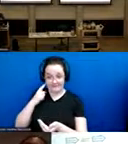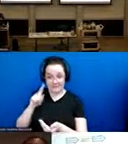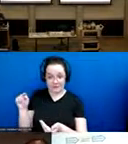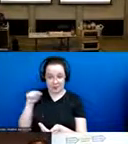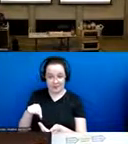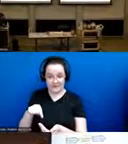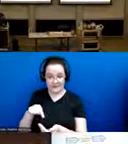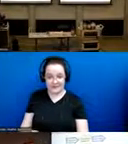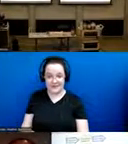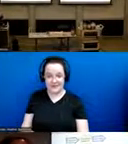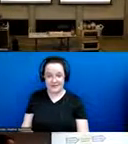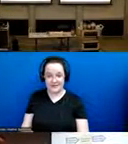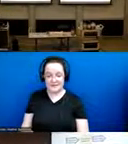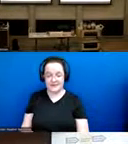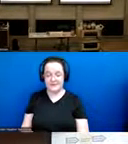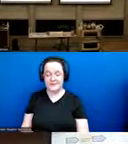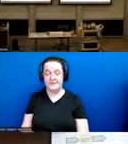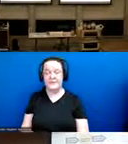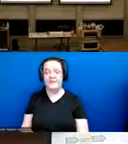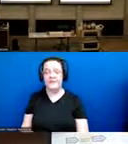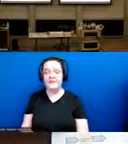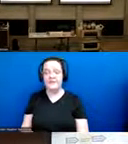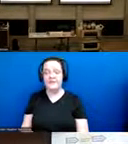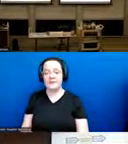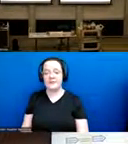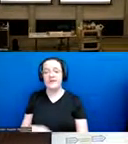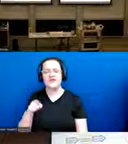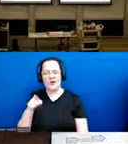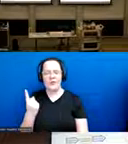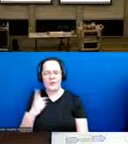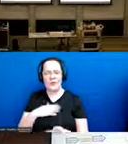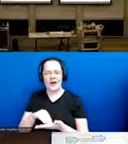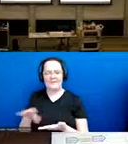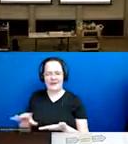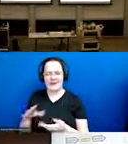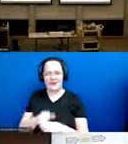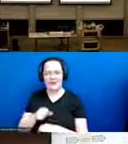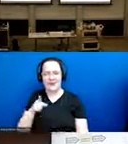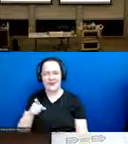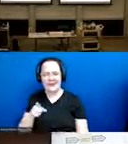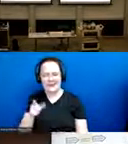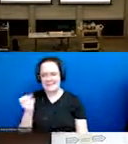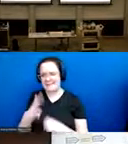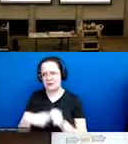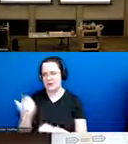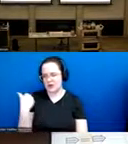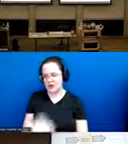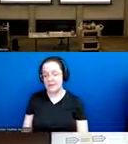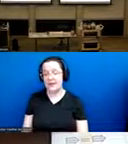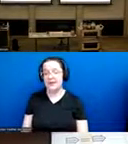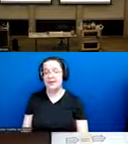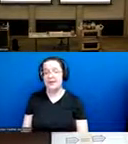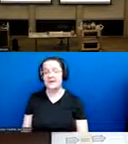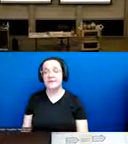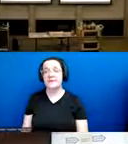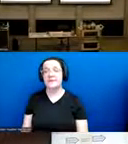number one, right? So then this was the thesis of one of my students, Mary, that graduated like 3 years ago. So then what we developed